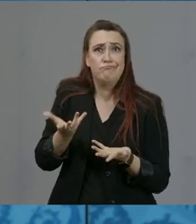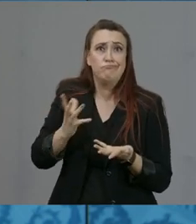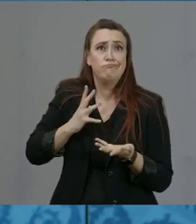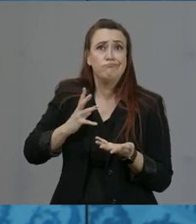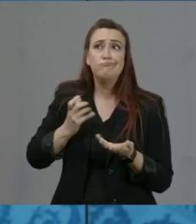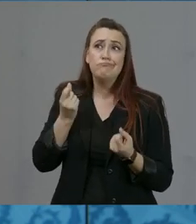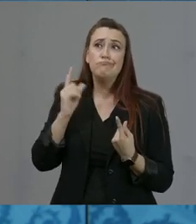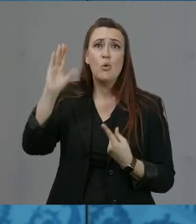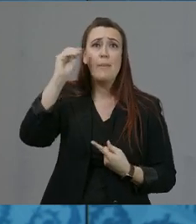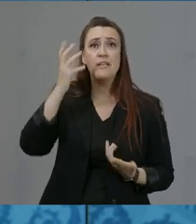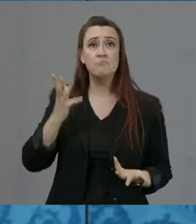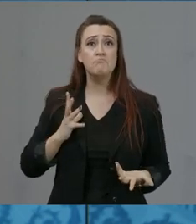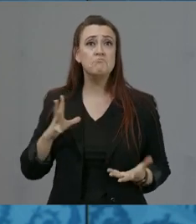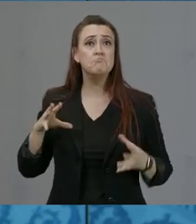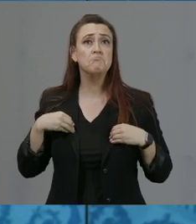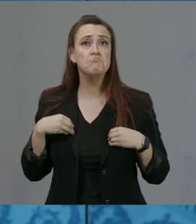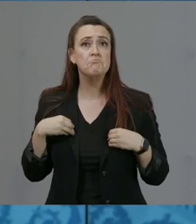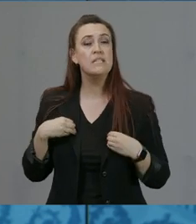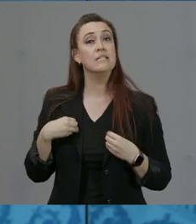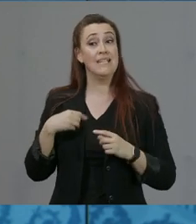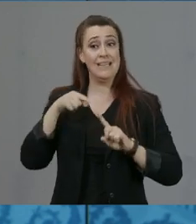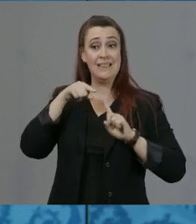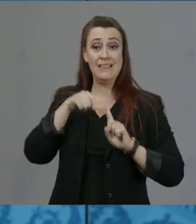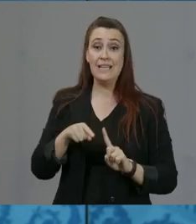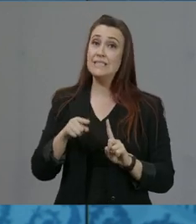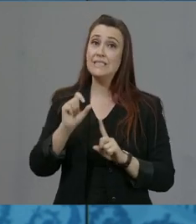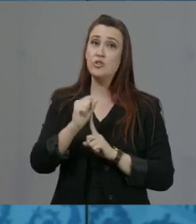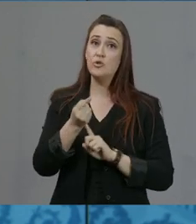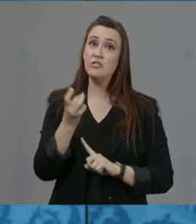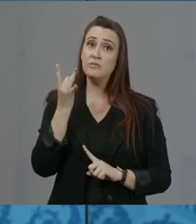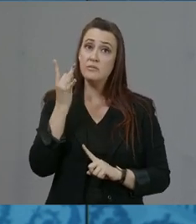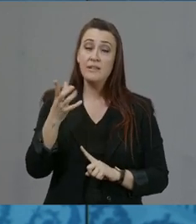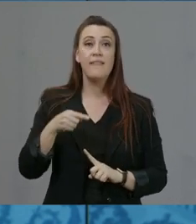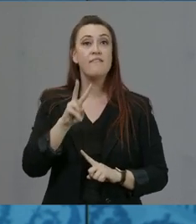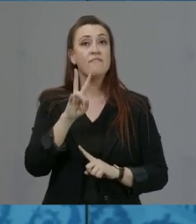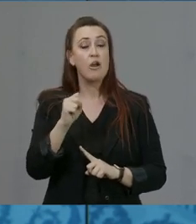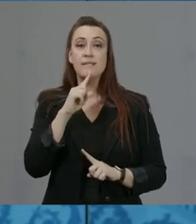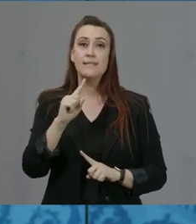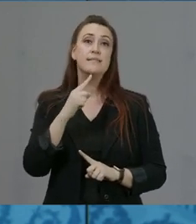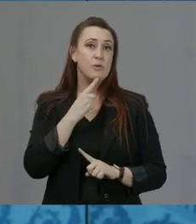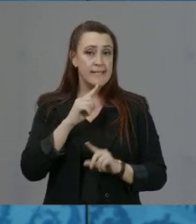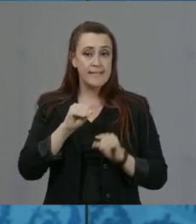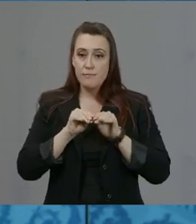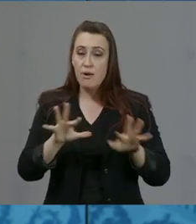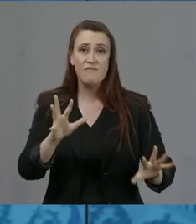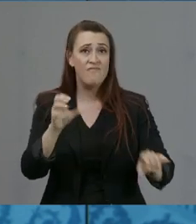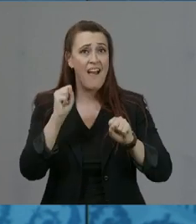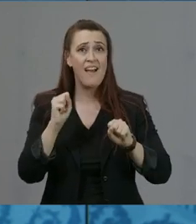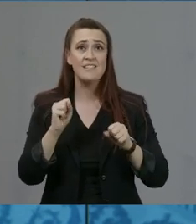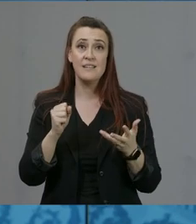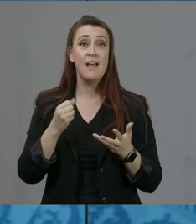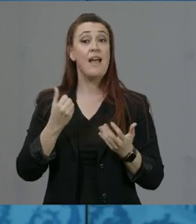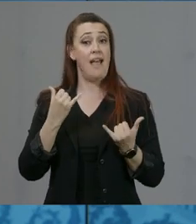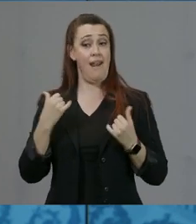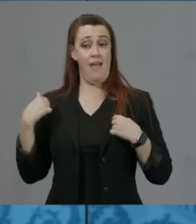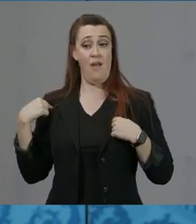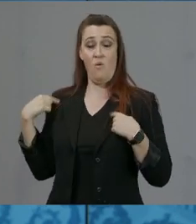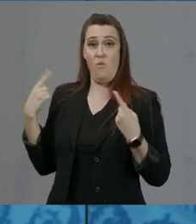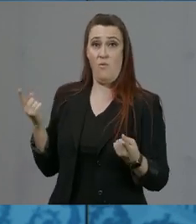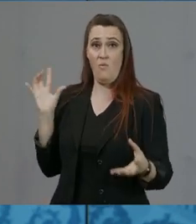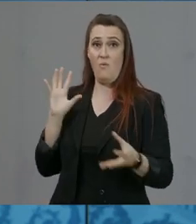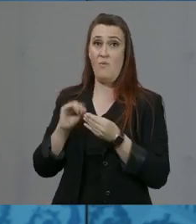about an illness and a virus that has been spreading rapidly. We understand much more today than we